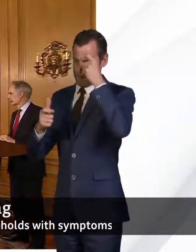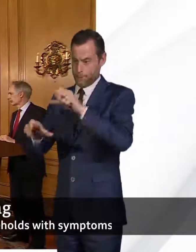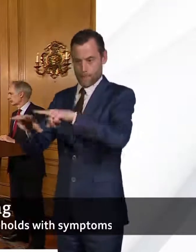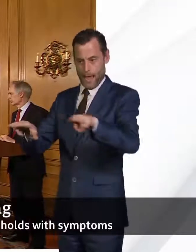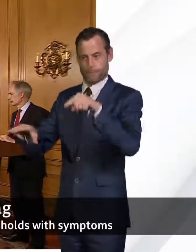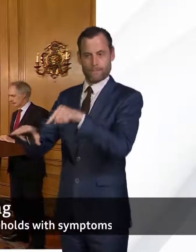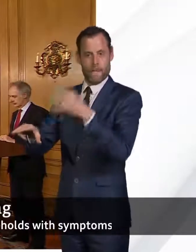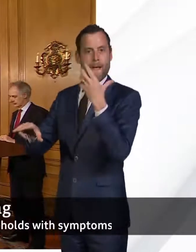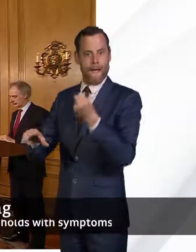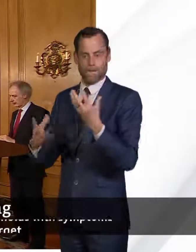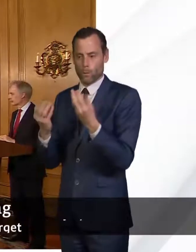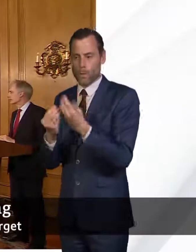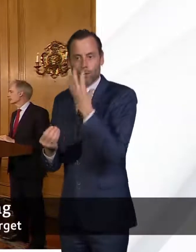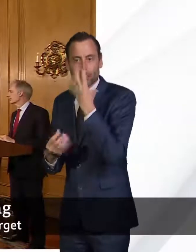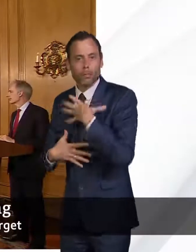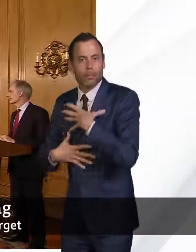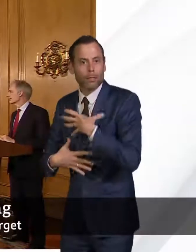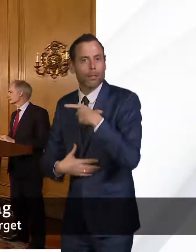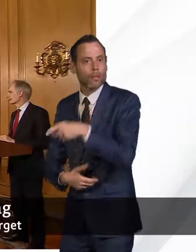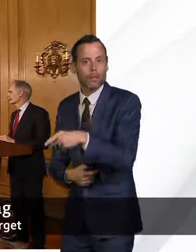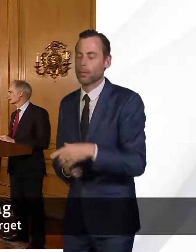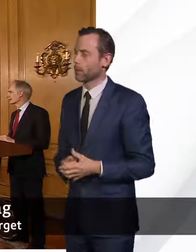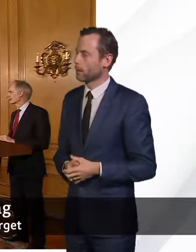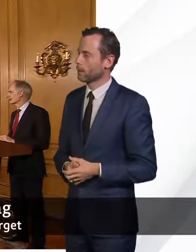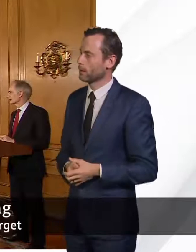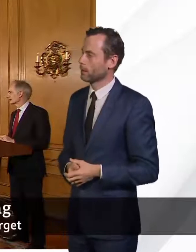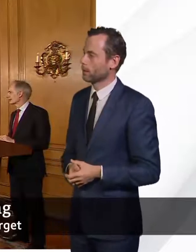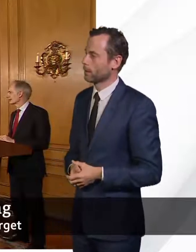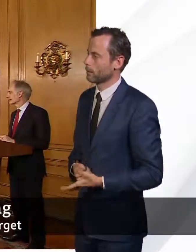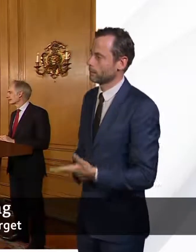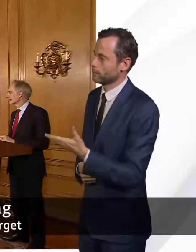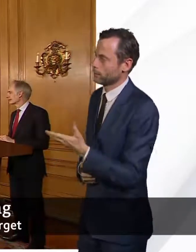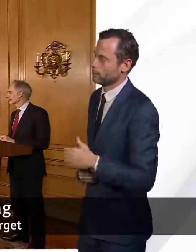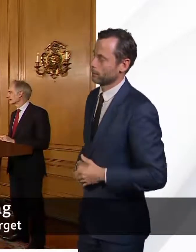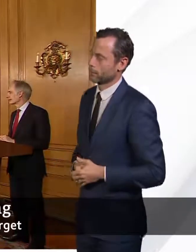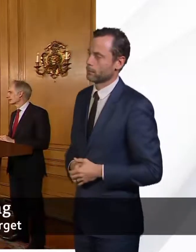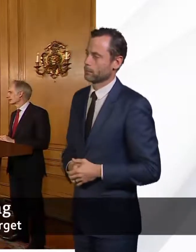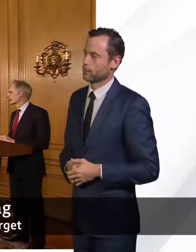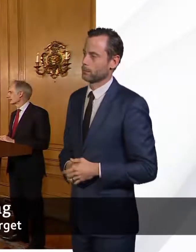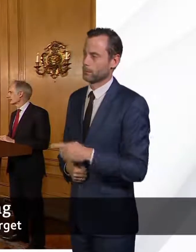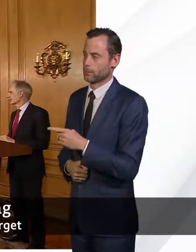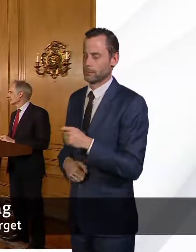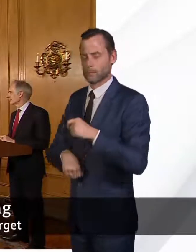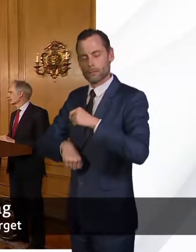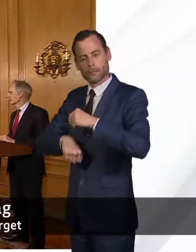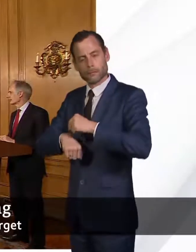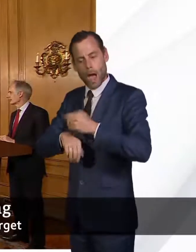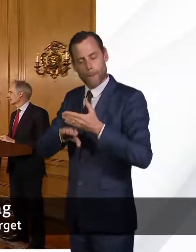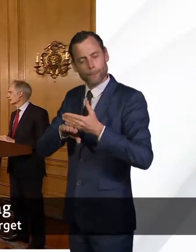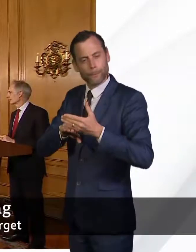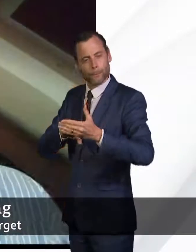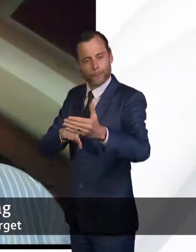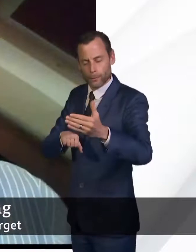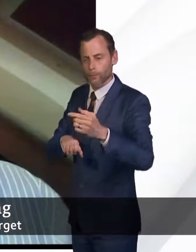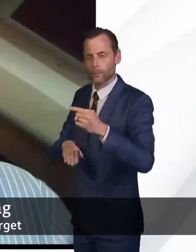Chris Lloyd from the Northern Echo. Good afternoon. Thanks for having me. What is the time lag of the pandemic's progress? As the country went into lockdown